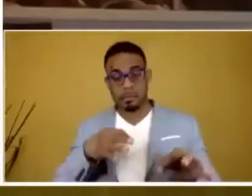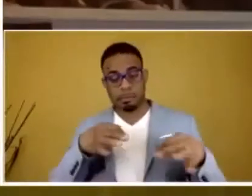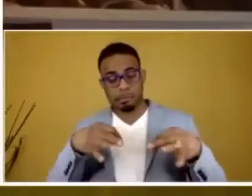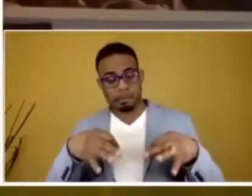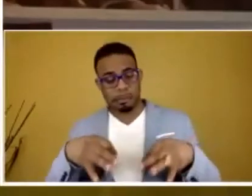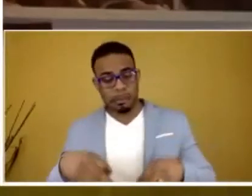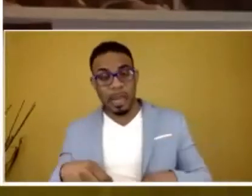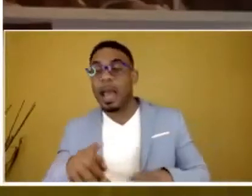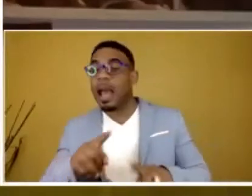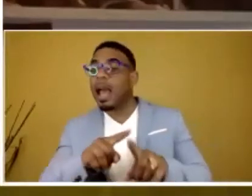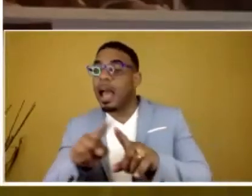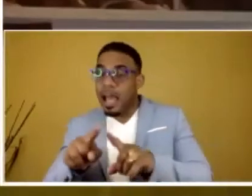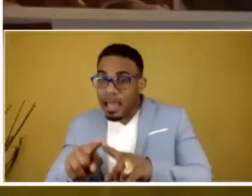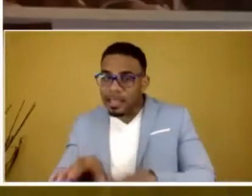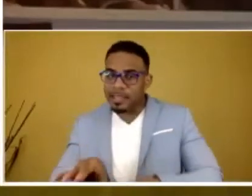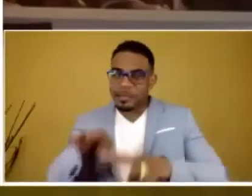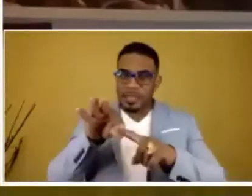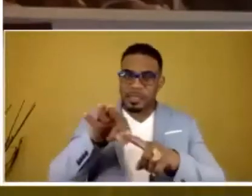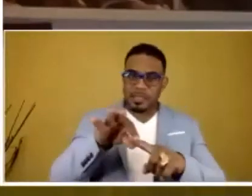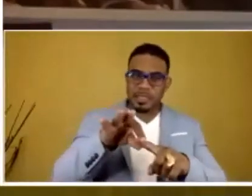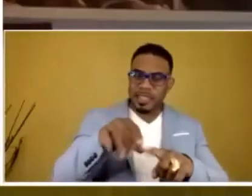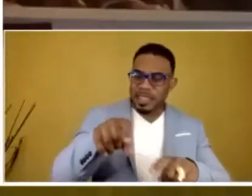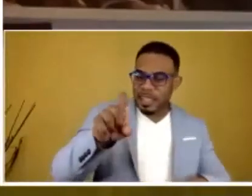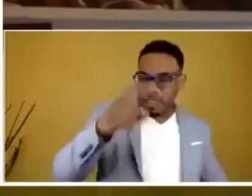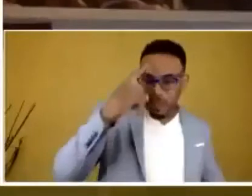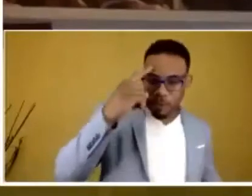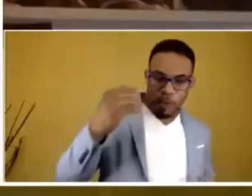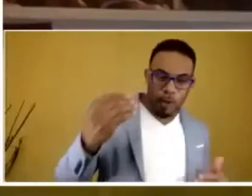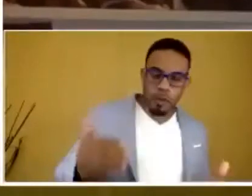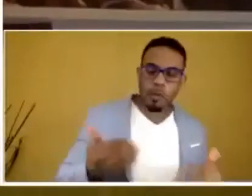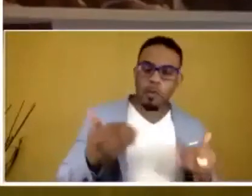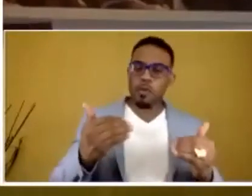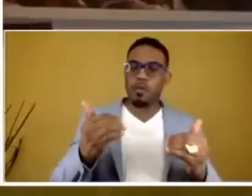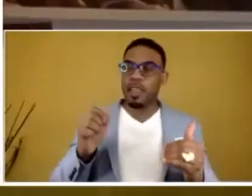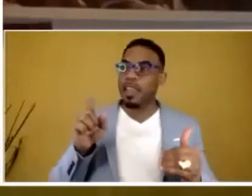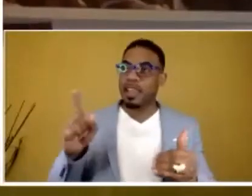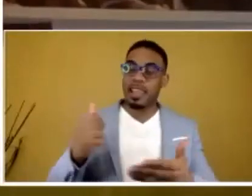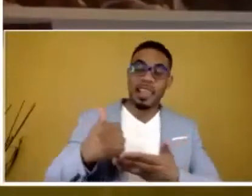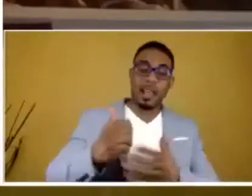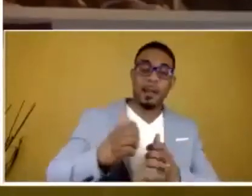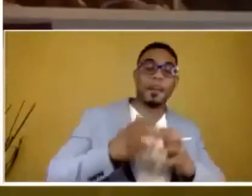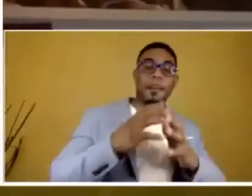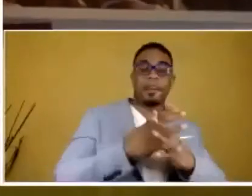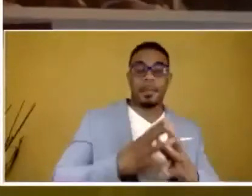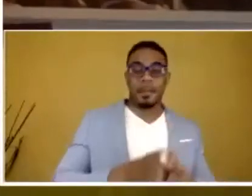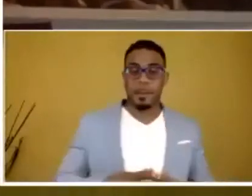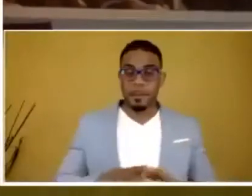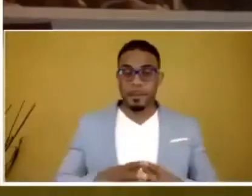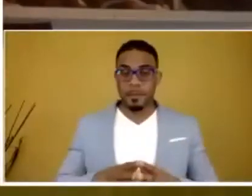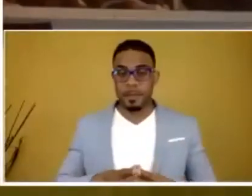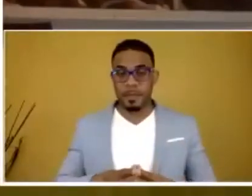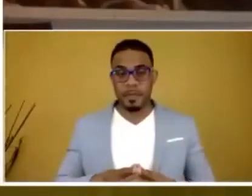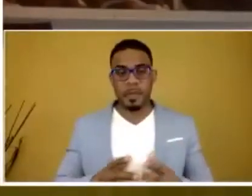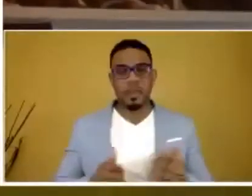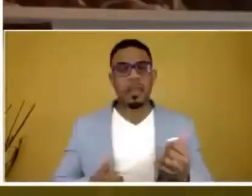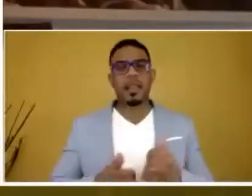and especially the need for the movement that he helped build, the vast nonviolent social